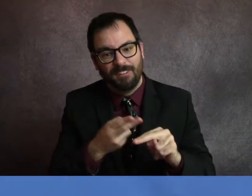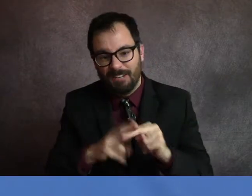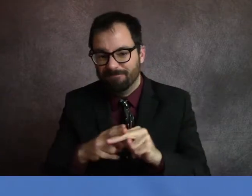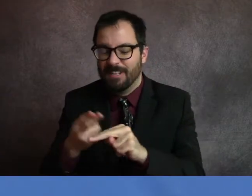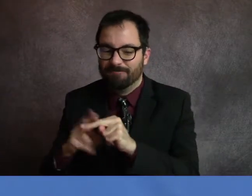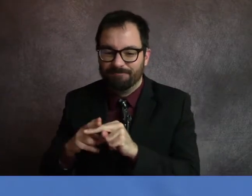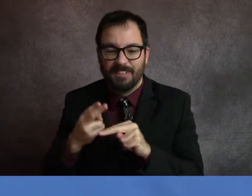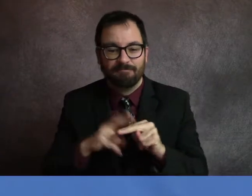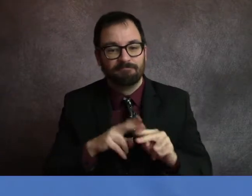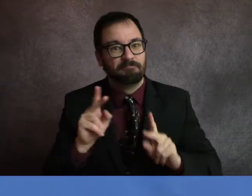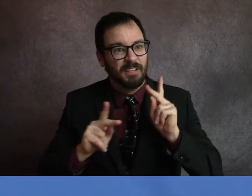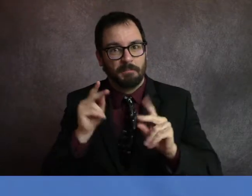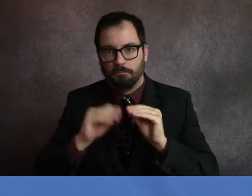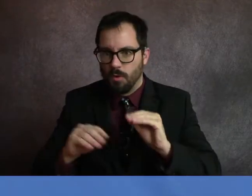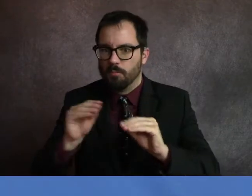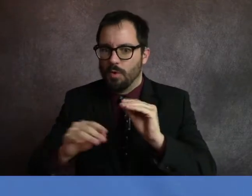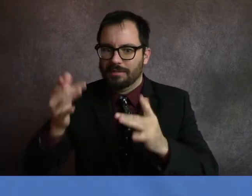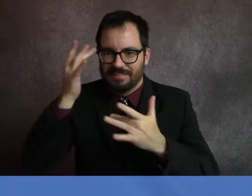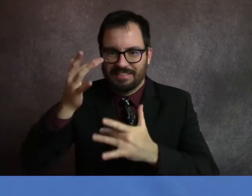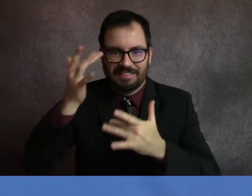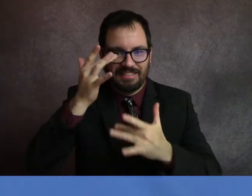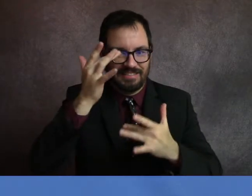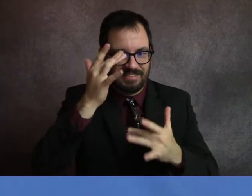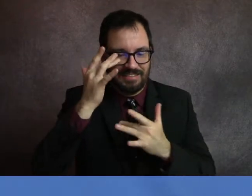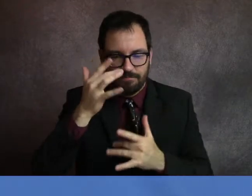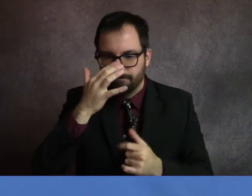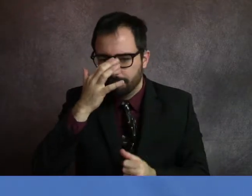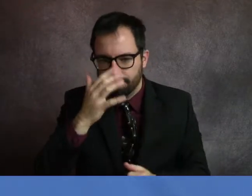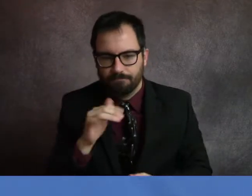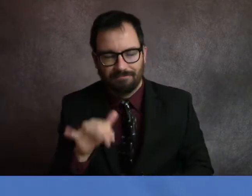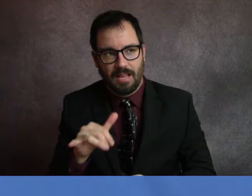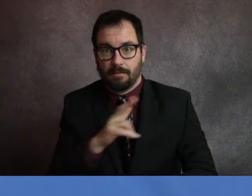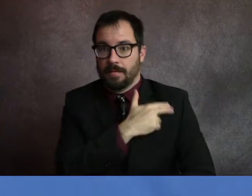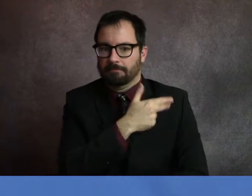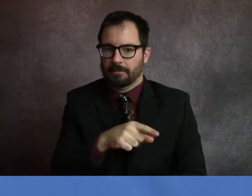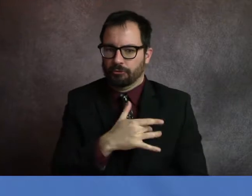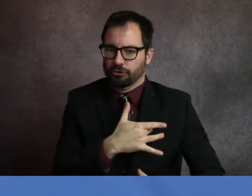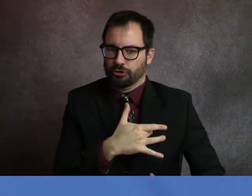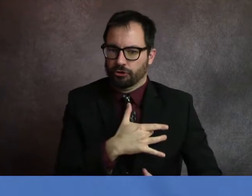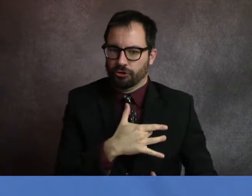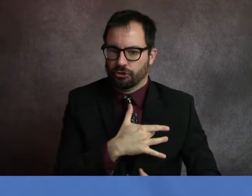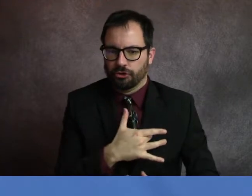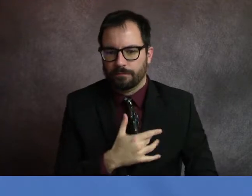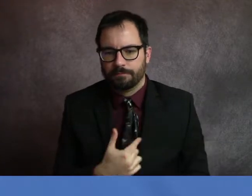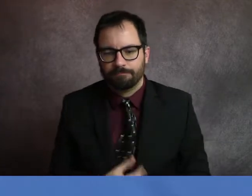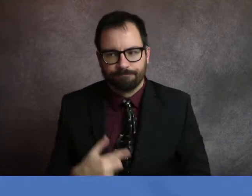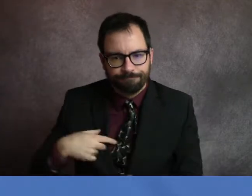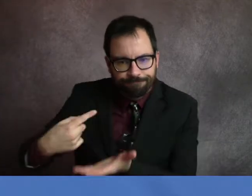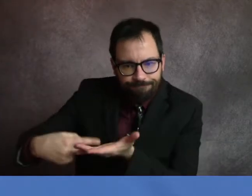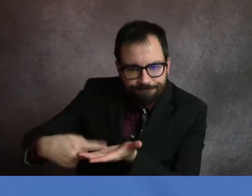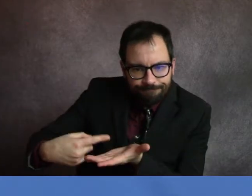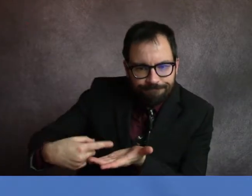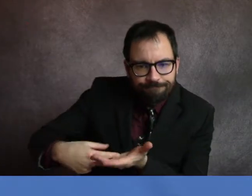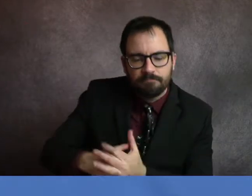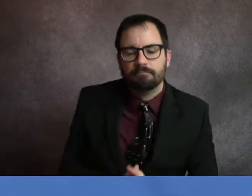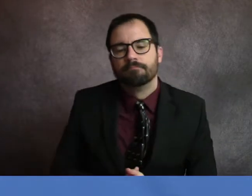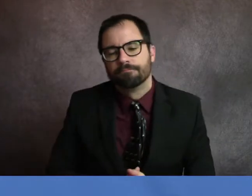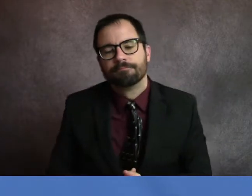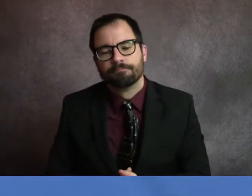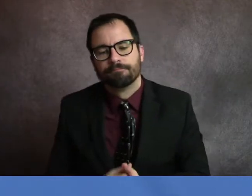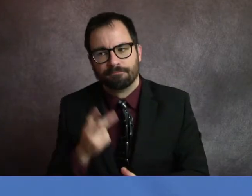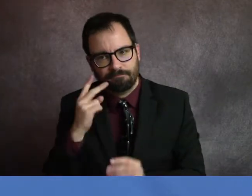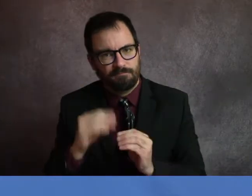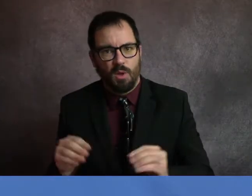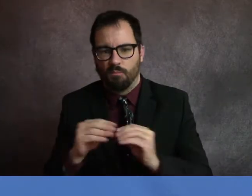are getting sick, and that's what one of their concerns. I was talking over the weekend to a hospital president, and what he was concerned about was we're seeing more and more people get sick and more